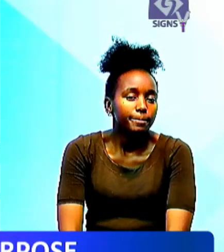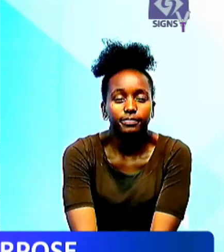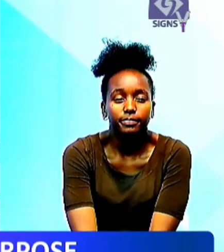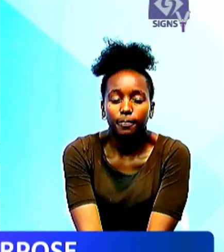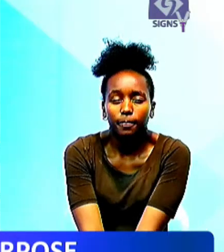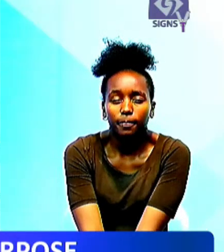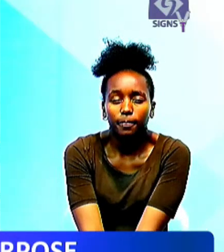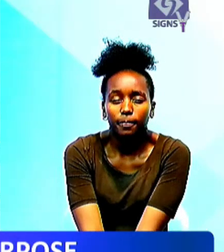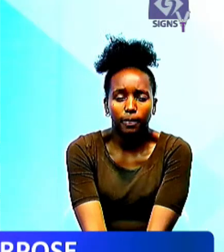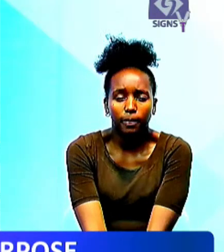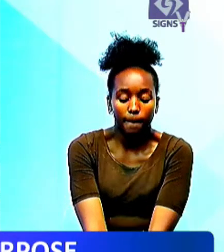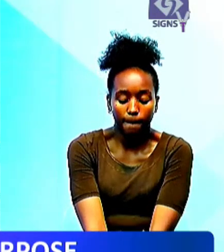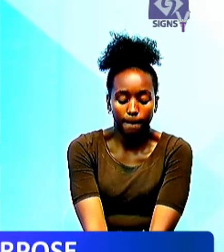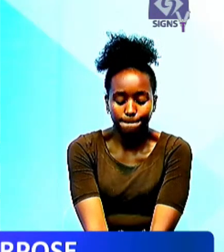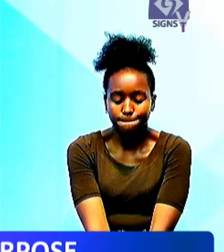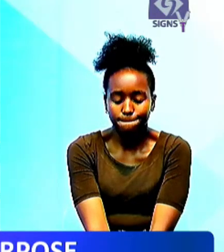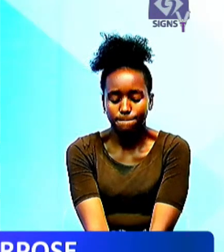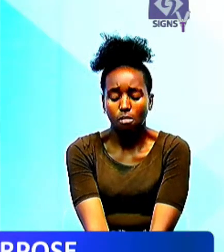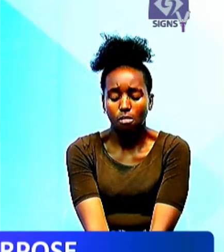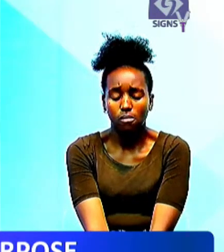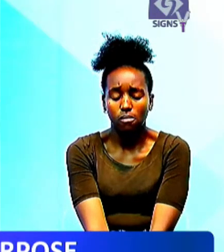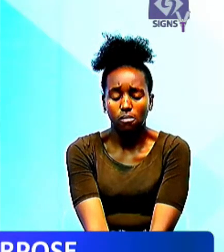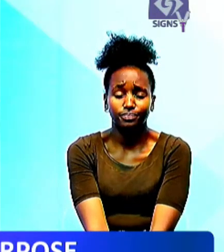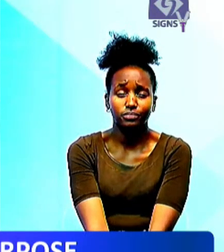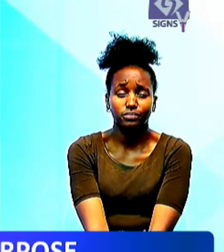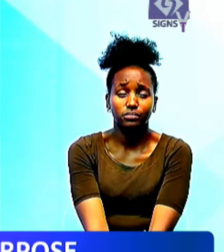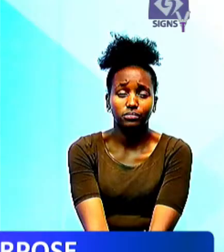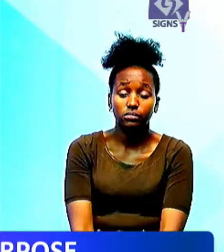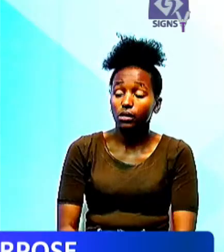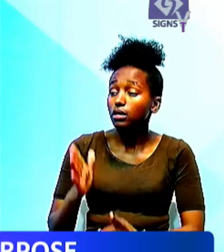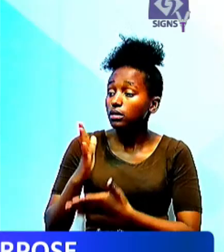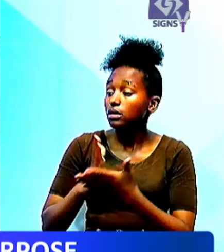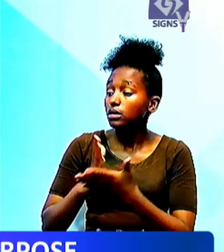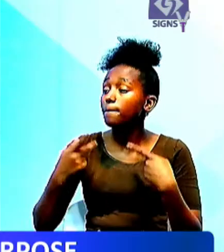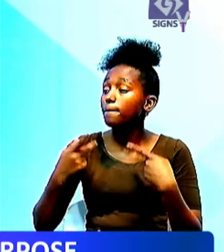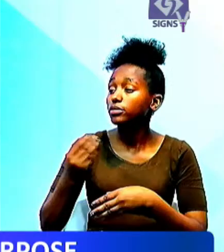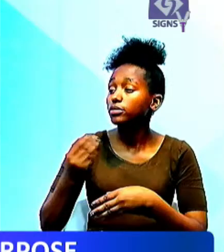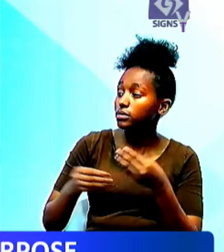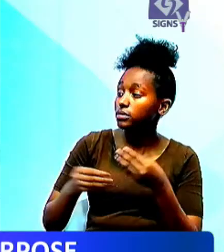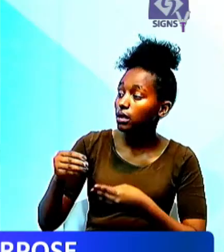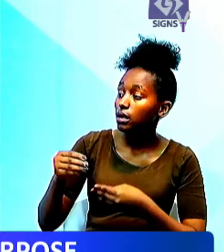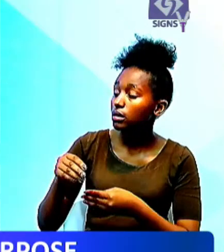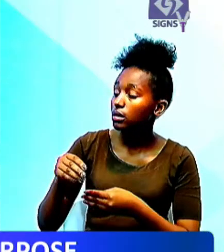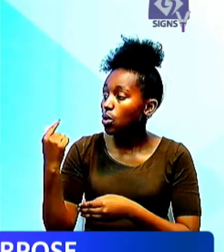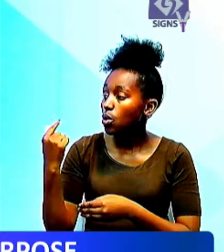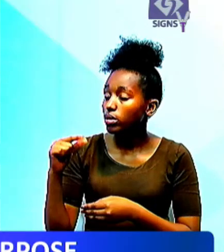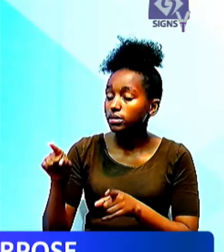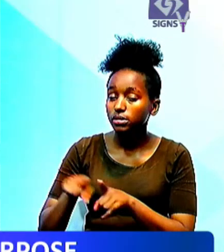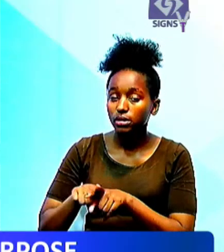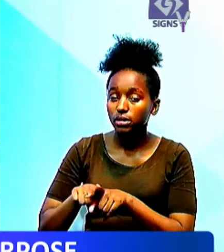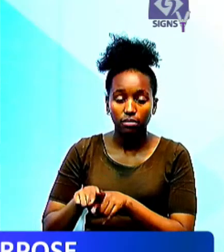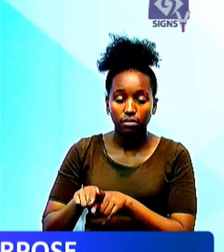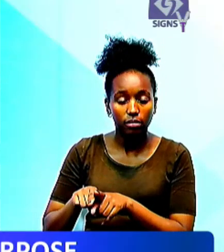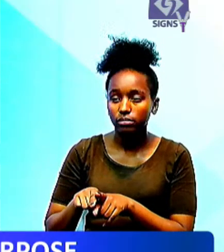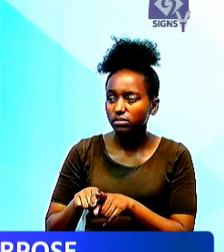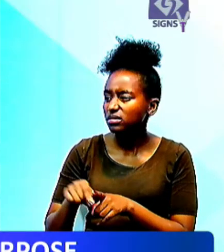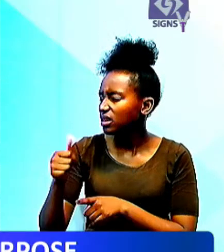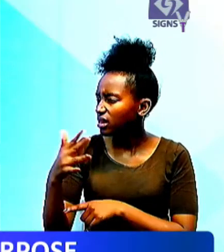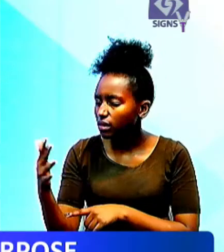trade gold and oil prices. How, in a nutshell, how does that work? Those one we call them